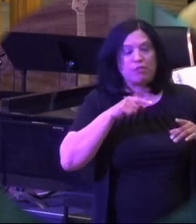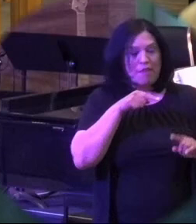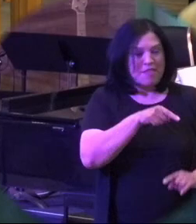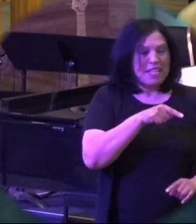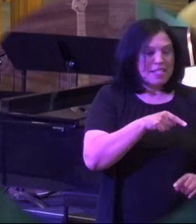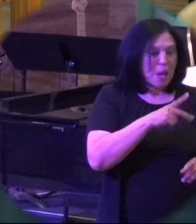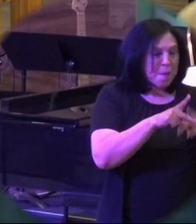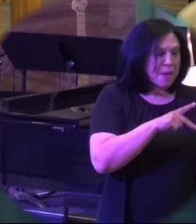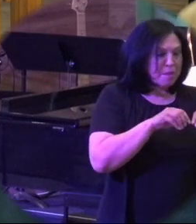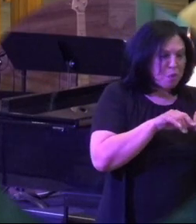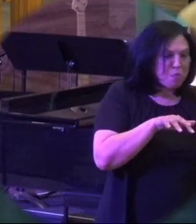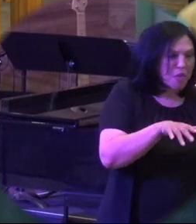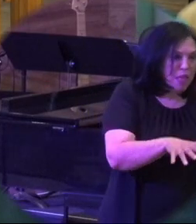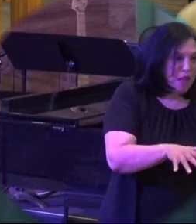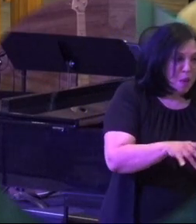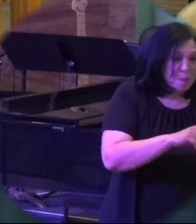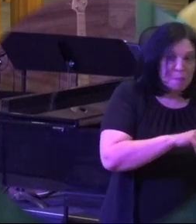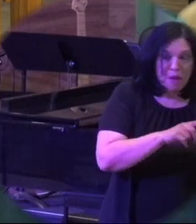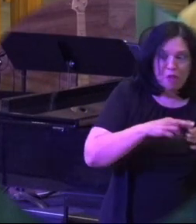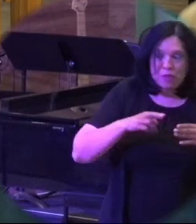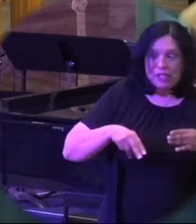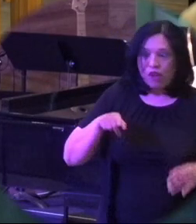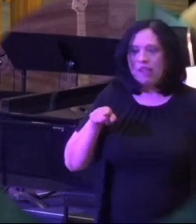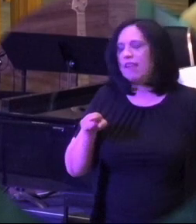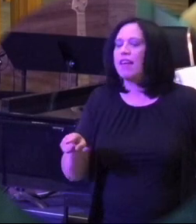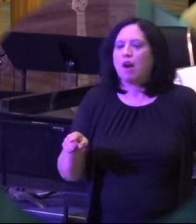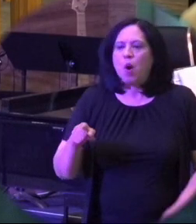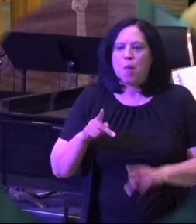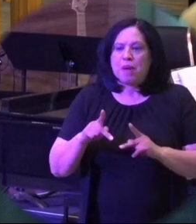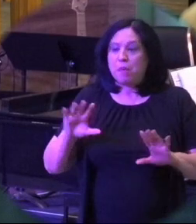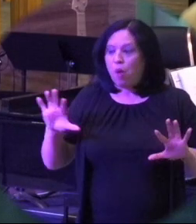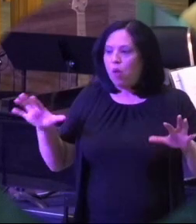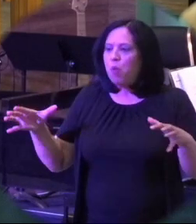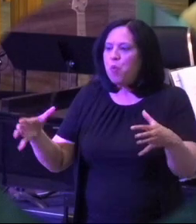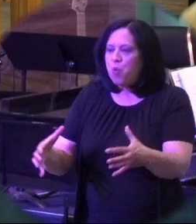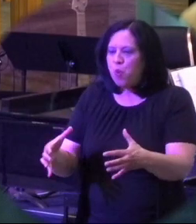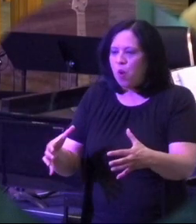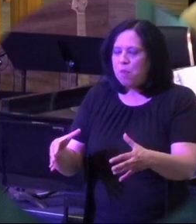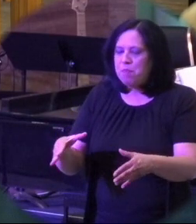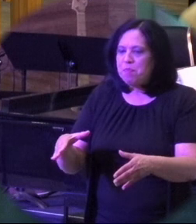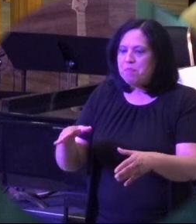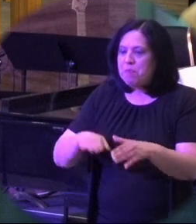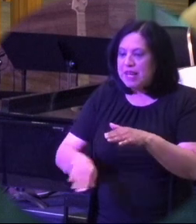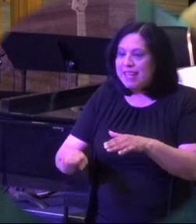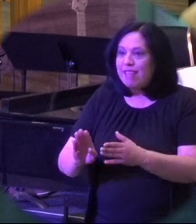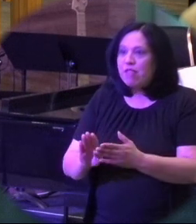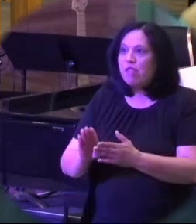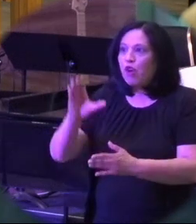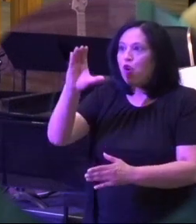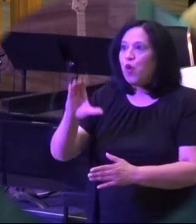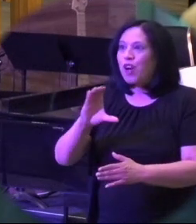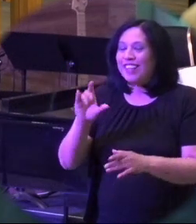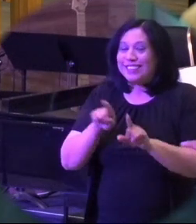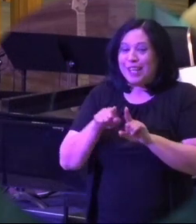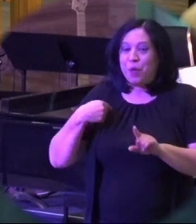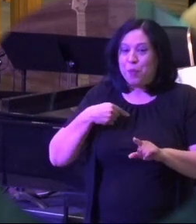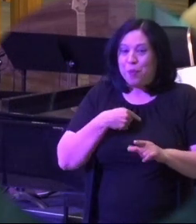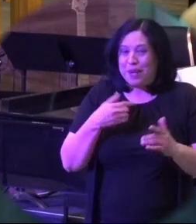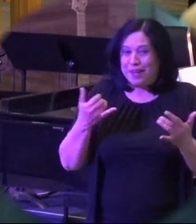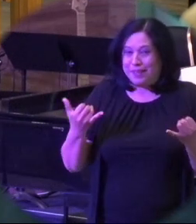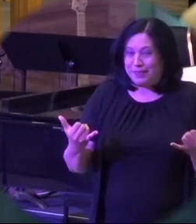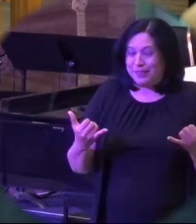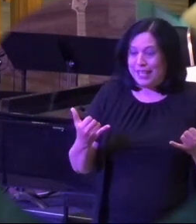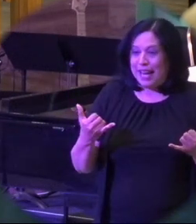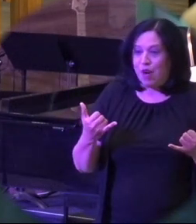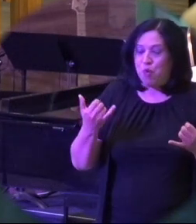but the result at Calvary was that people are gathered at the foot of the cross like we are today, rejoicing together as